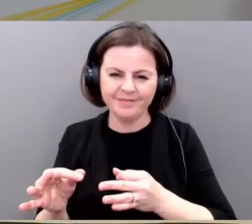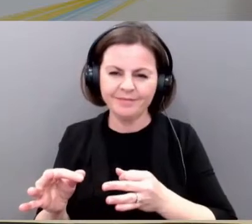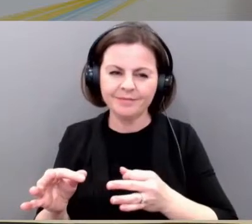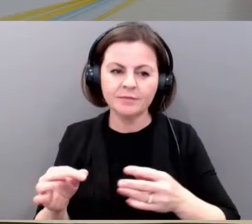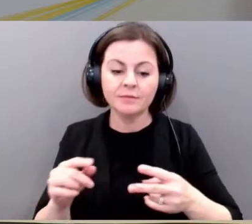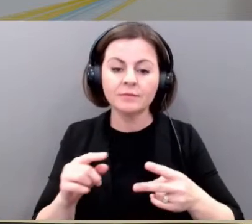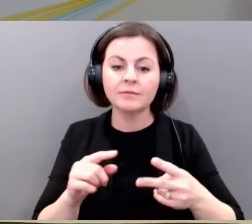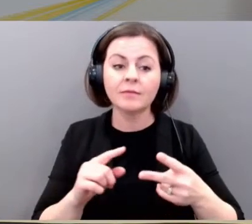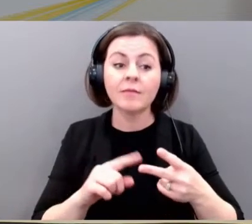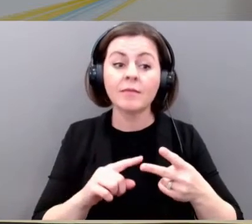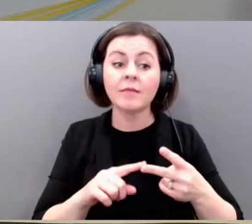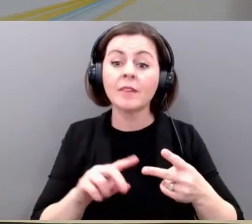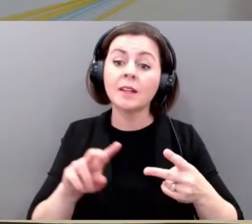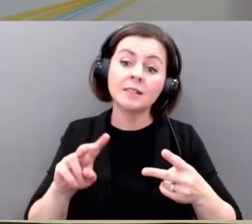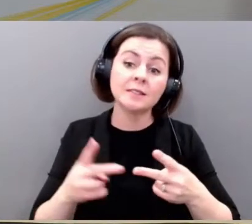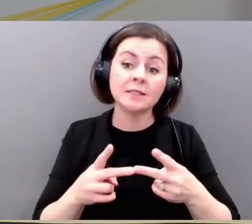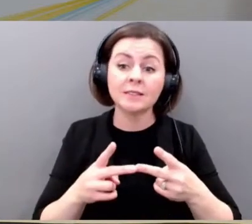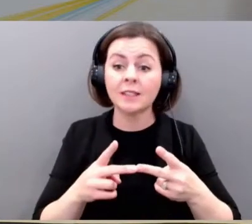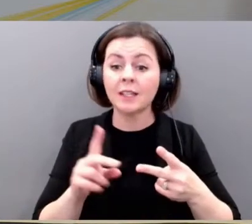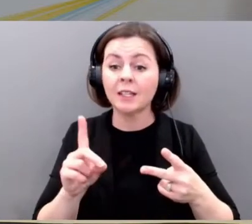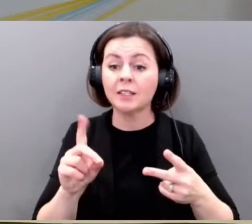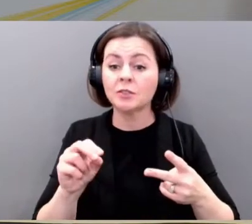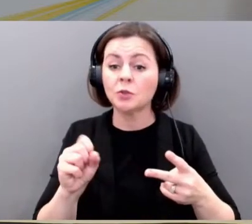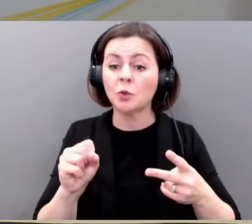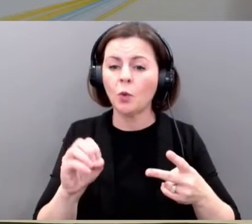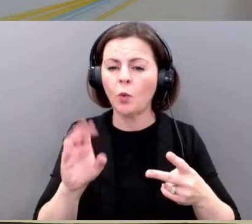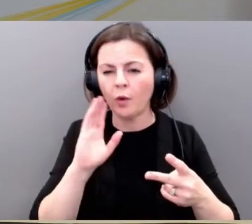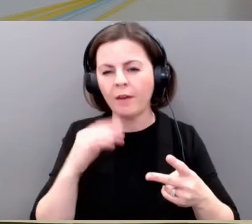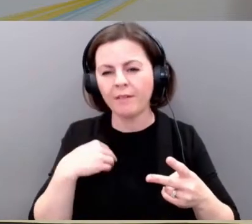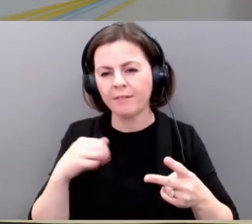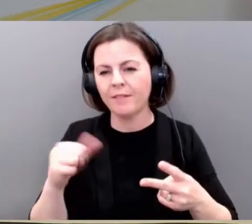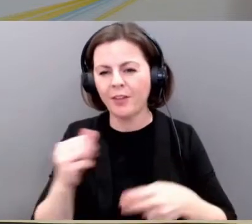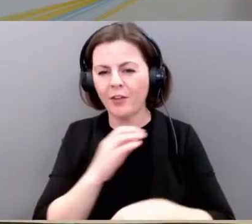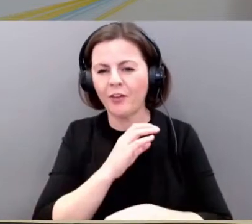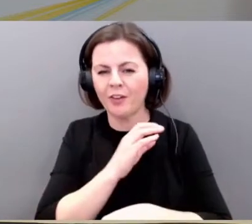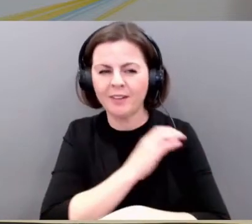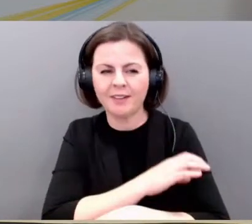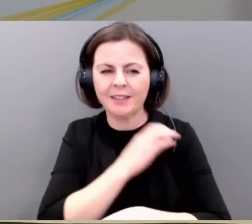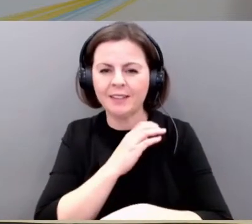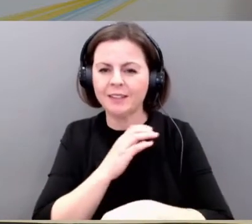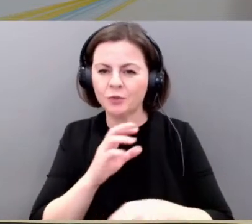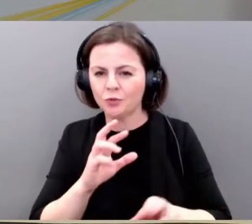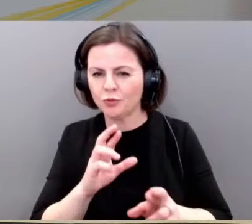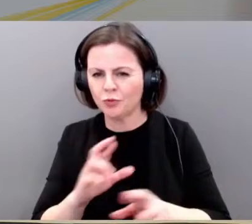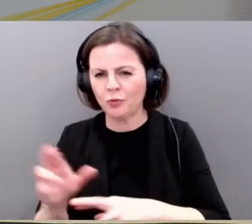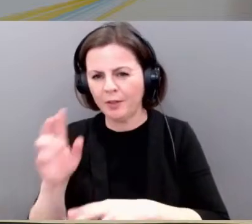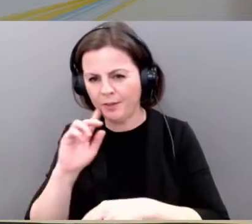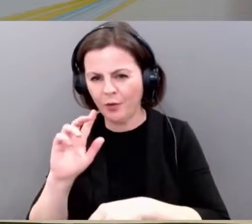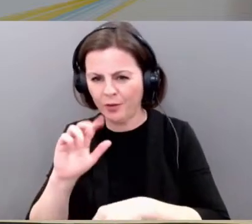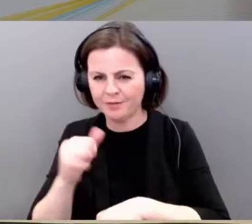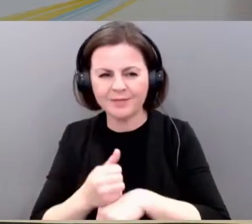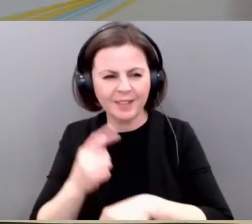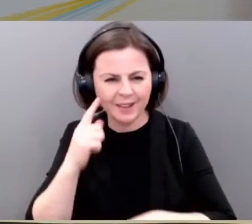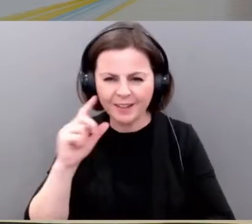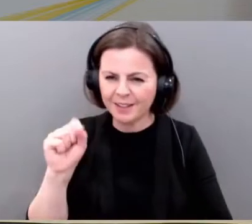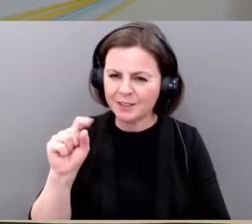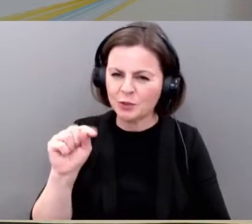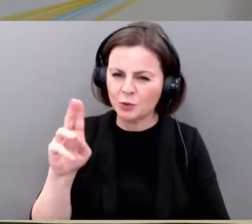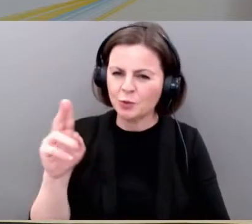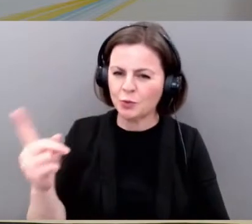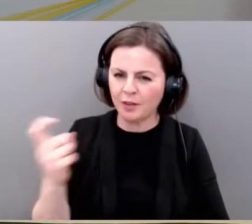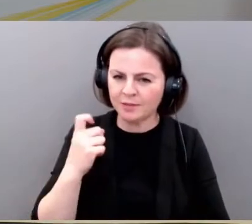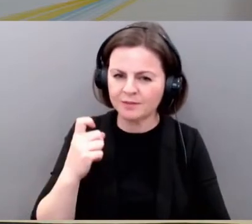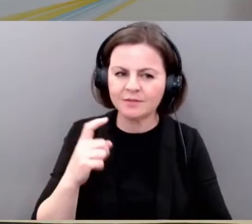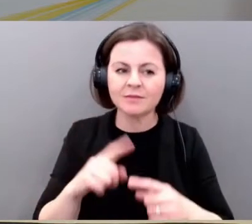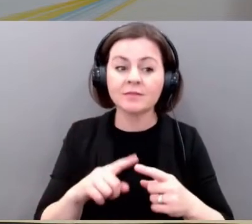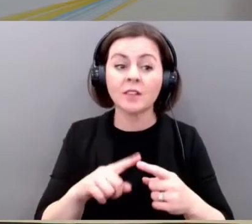those second dose appointments. And I think, Stu, you may have asked about that as well. So there'll be clinics run for those